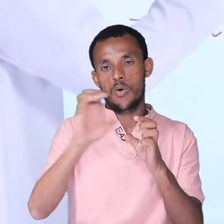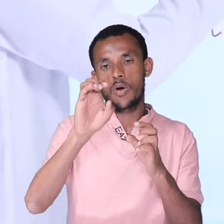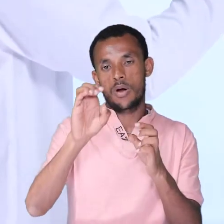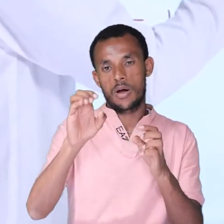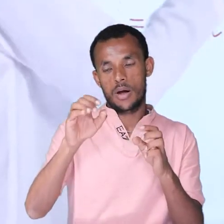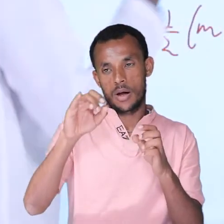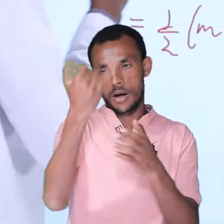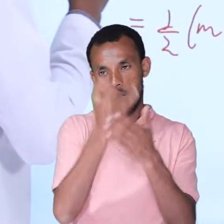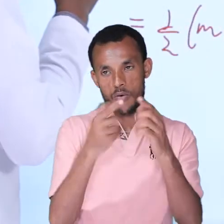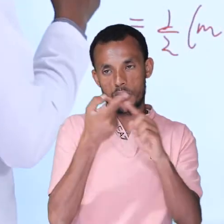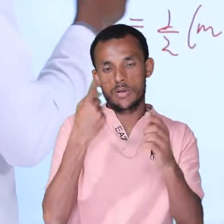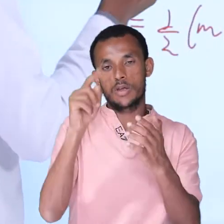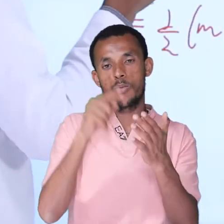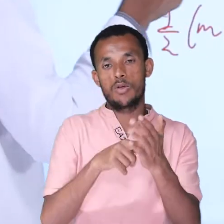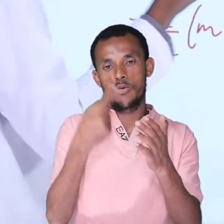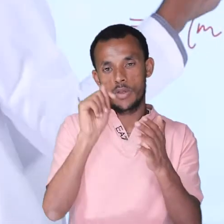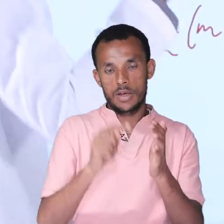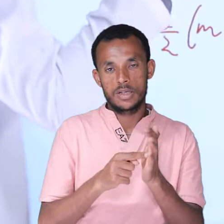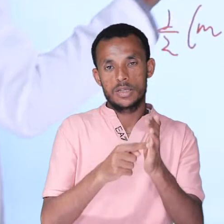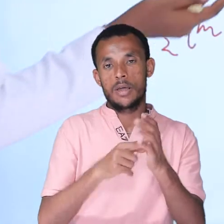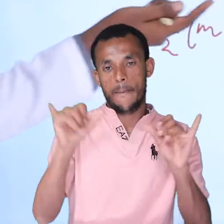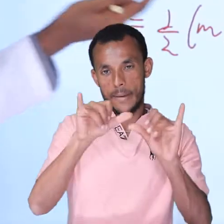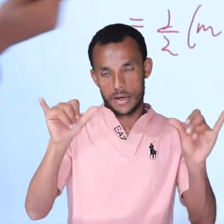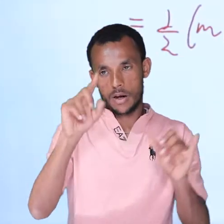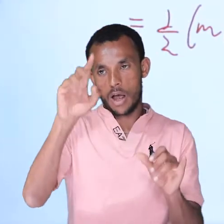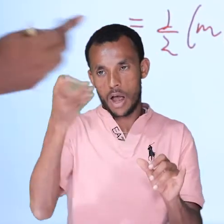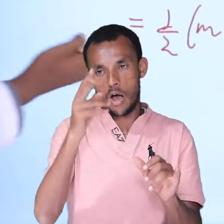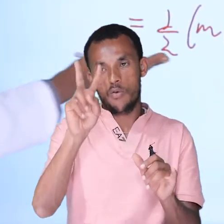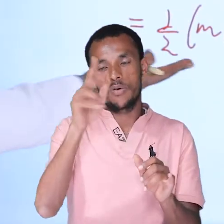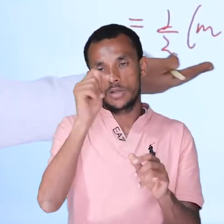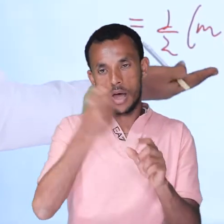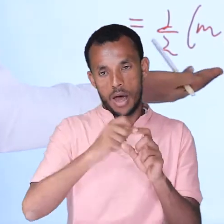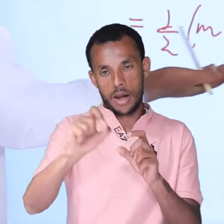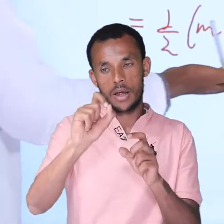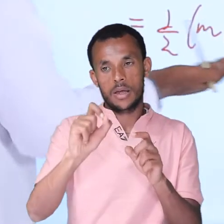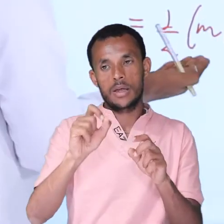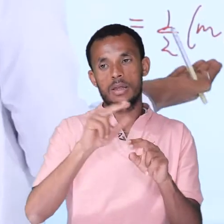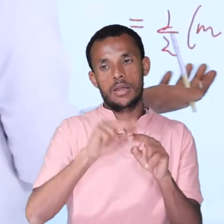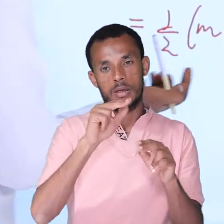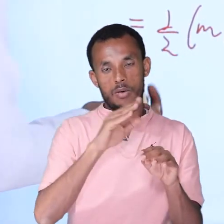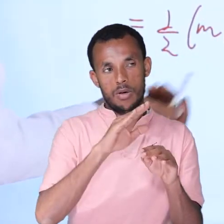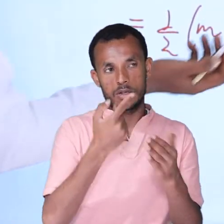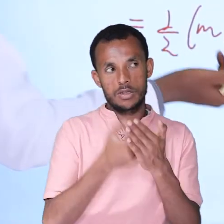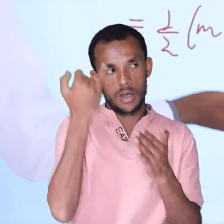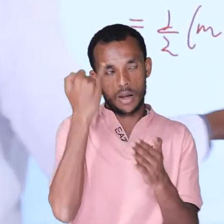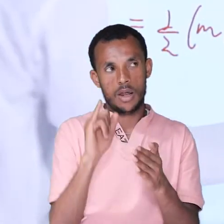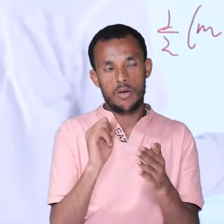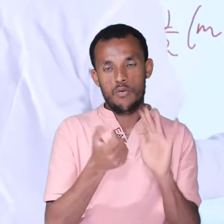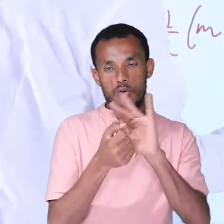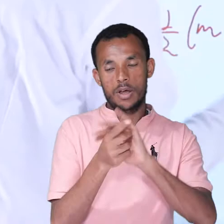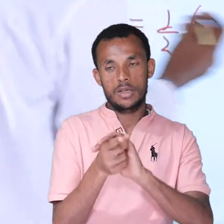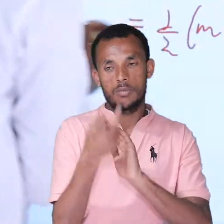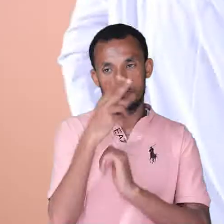from the point of tangency measured by half of the arc intercept, it means this idea. For